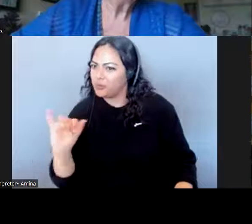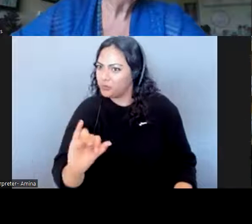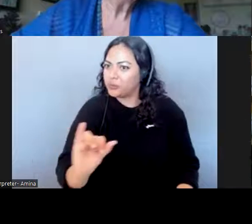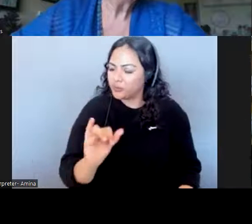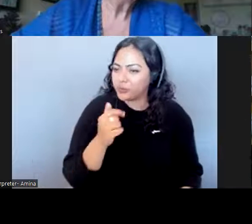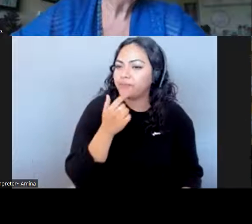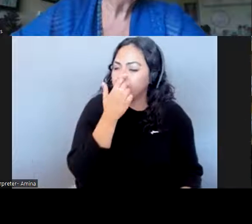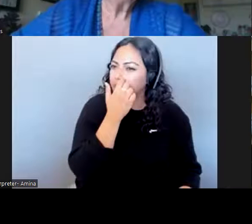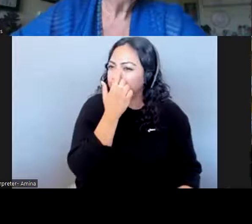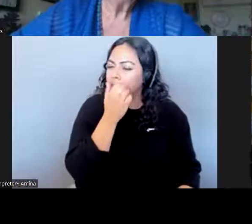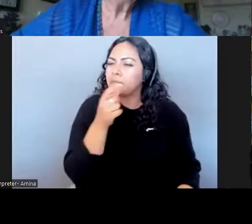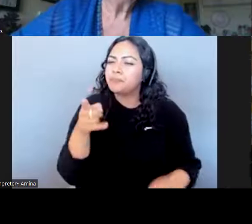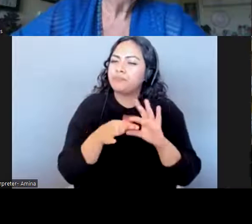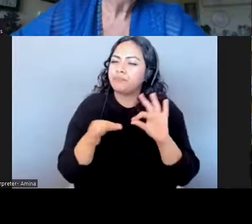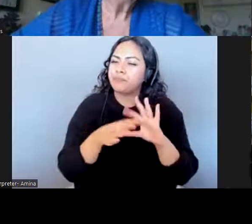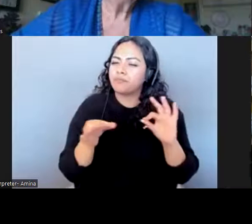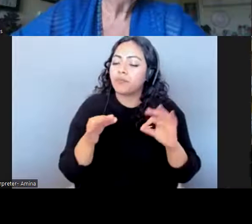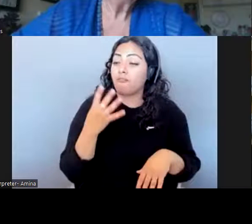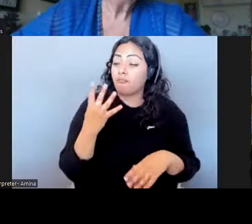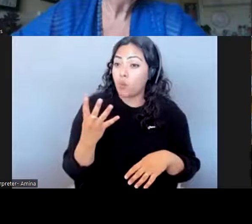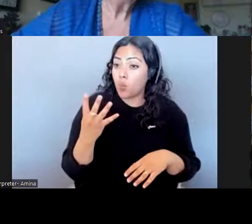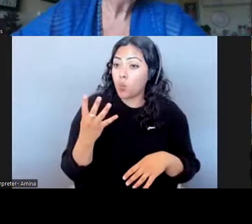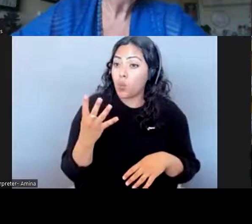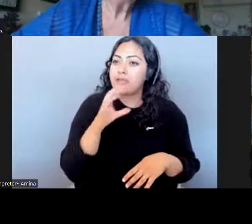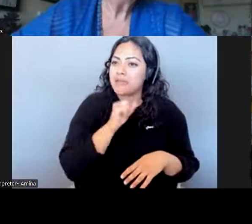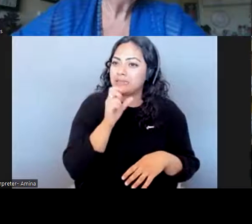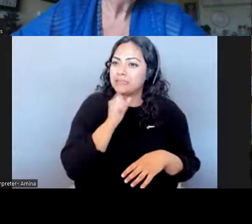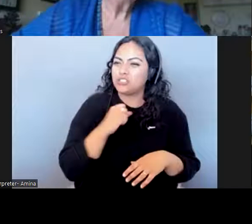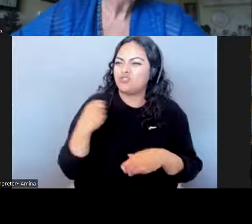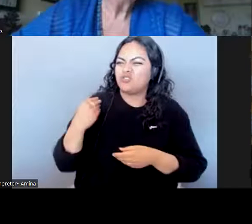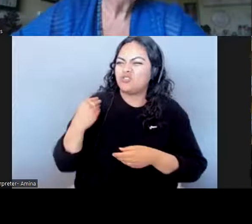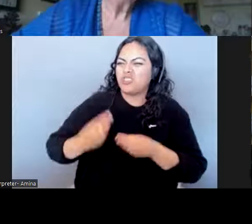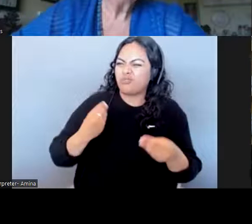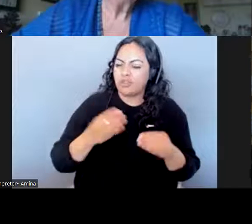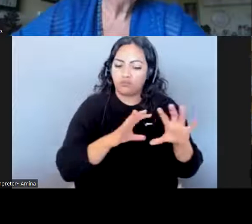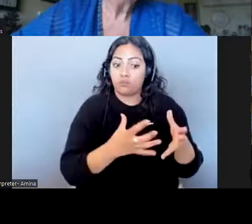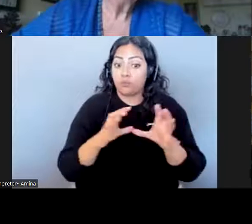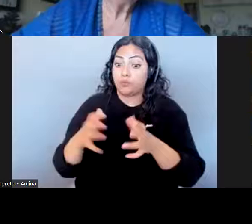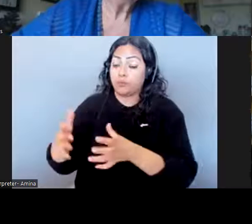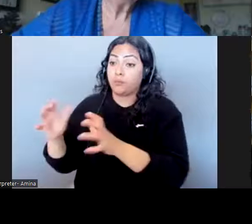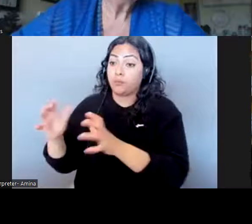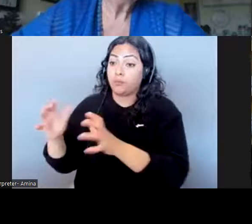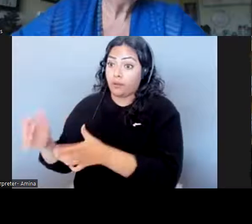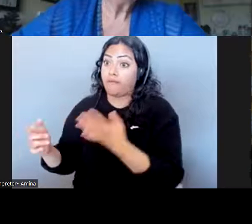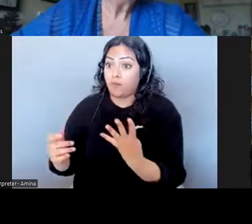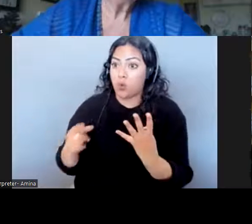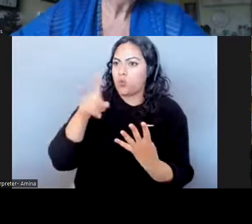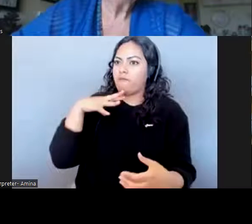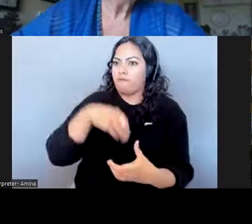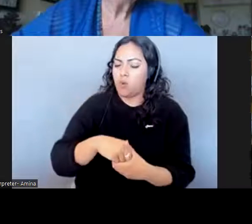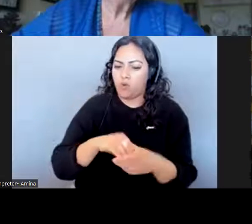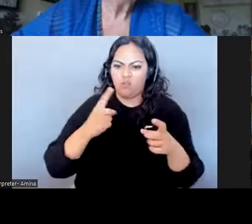when you talked about having 4 generations represented in the group that you were involved with, I thought